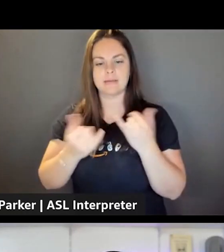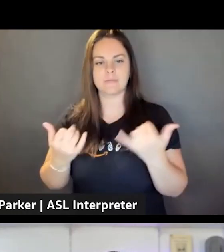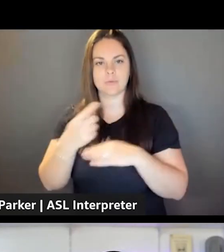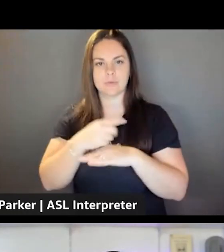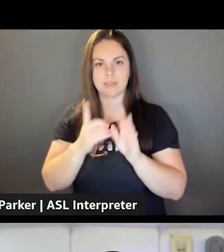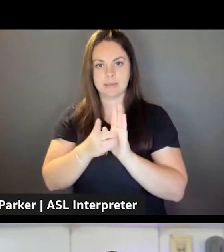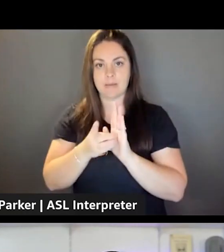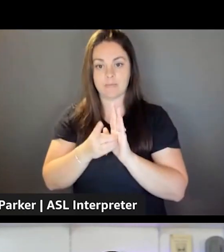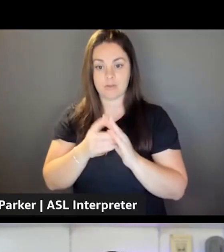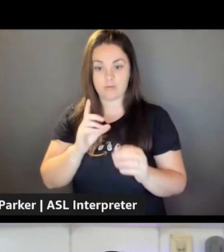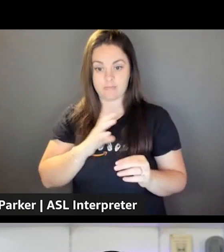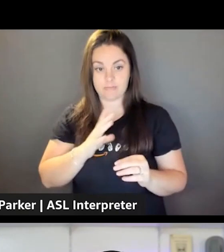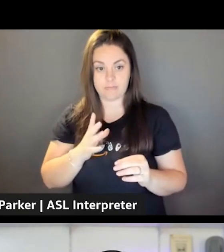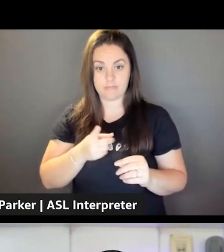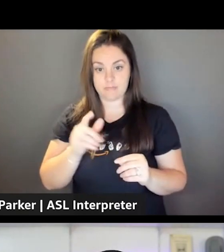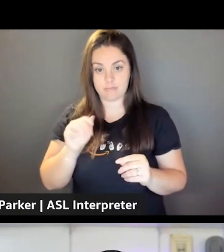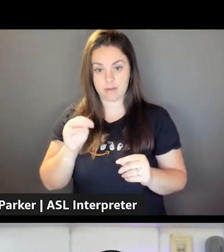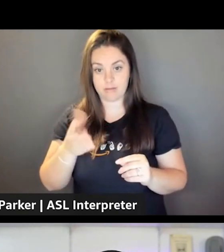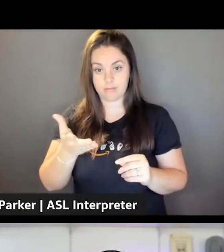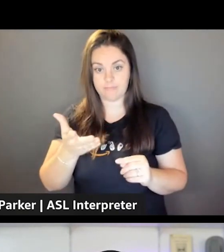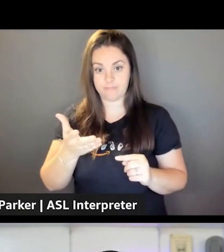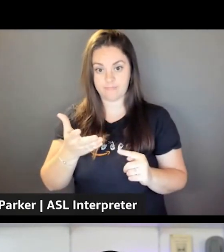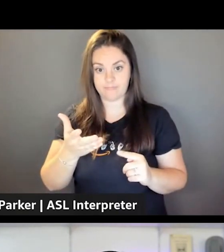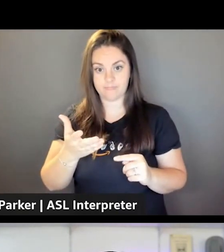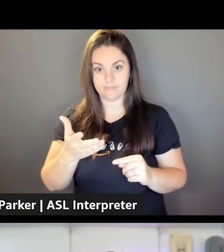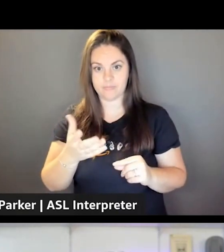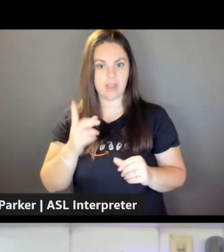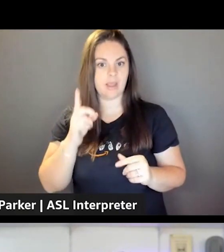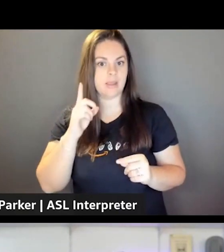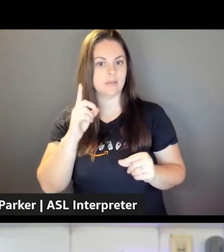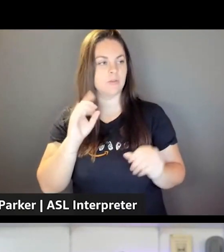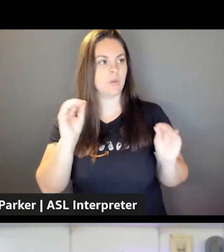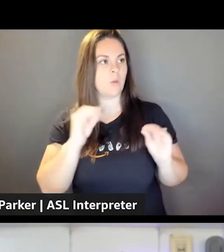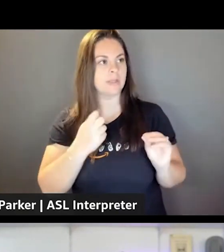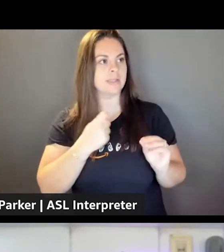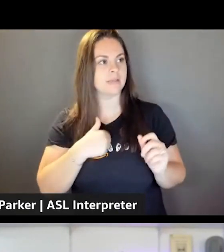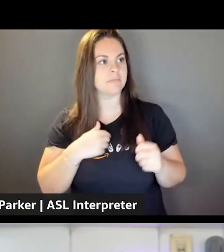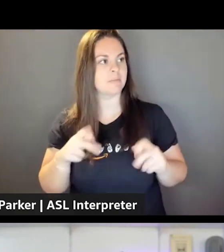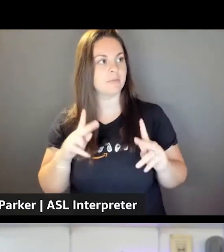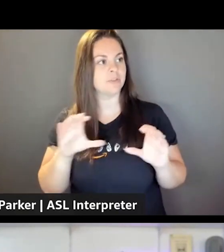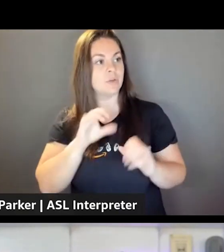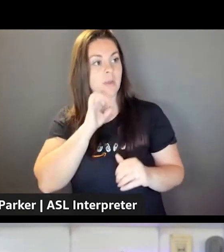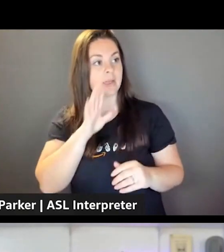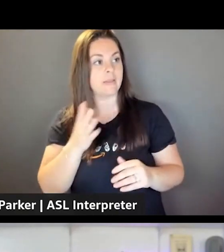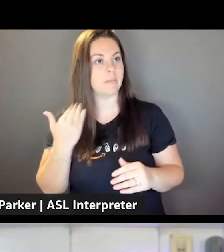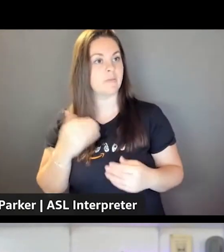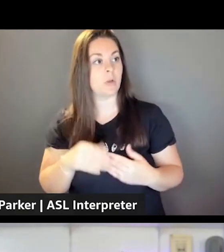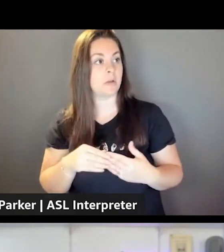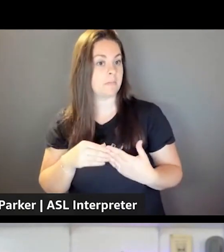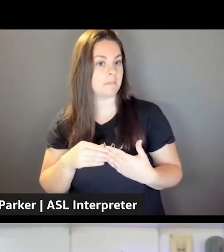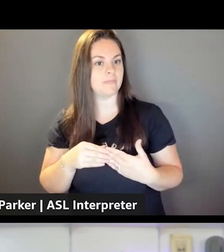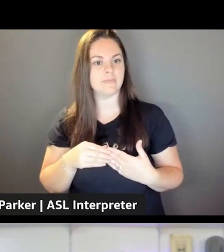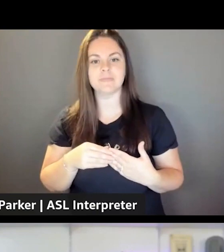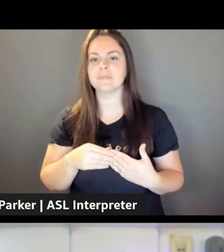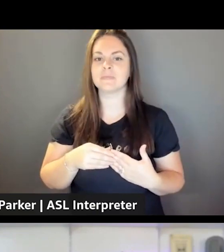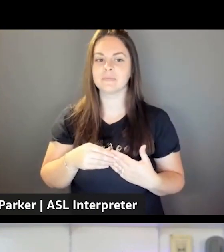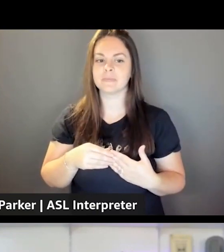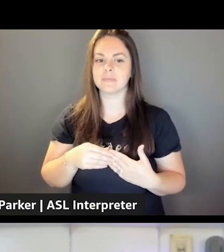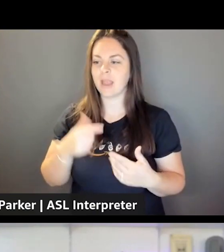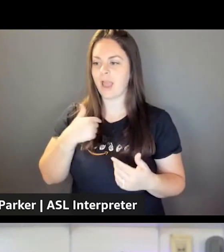sound? AM, is that all right with you? No one's ever asked me permission to do anything before. You for permission, AM.